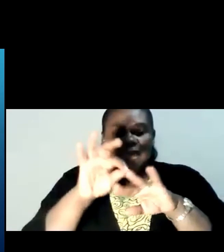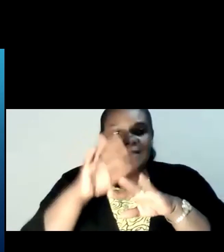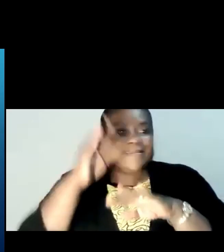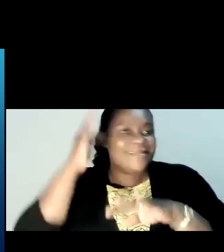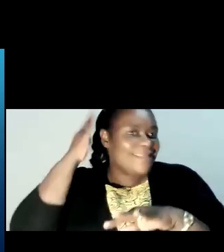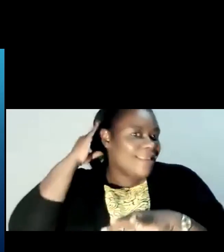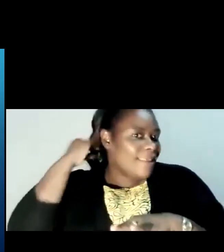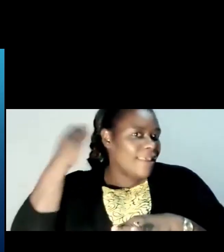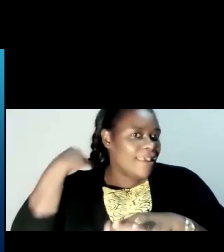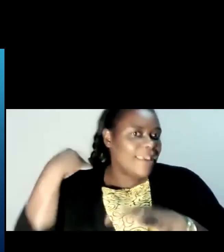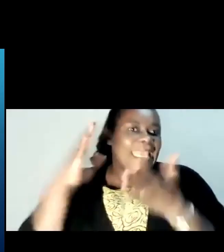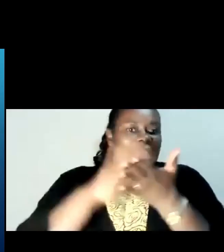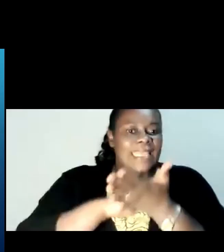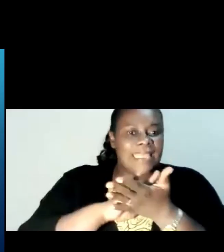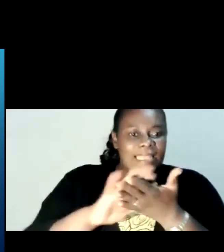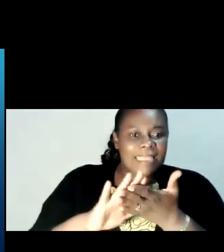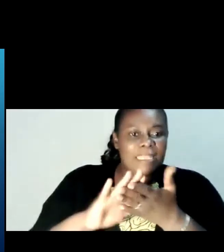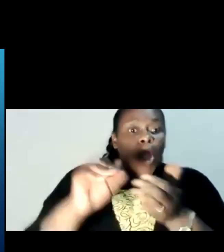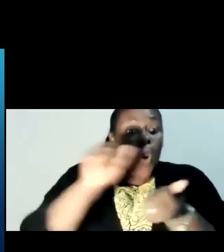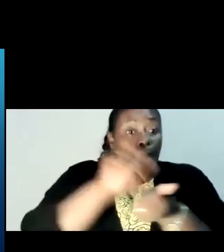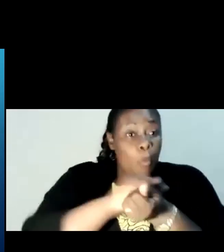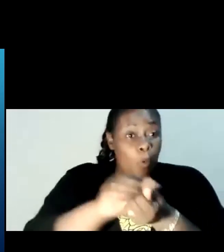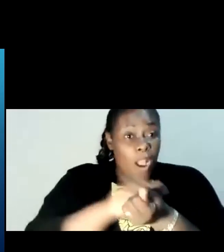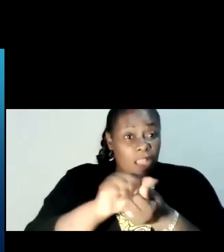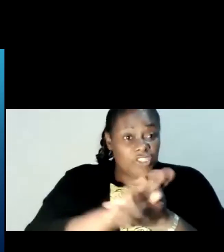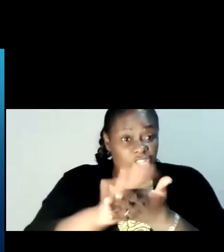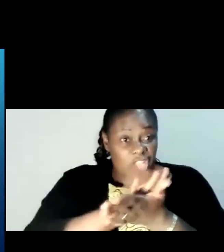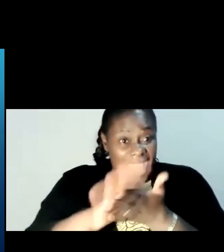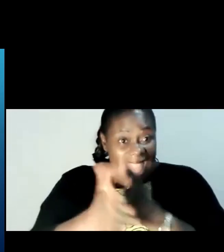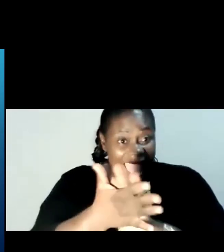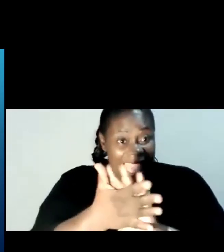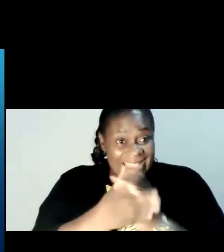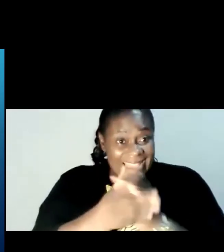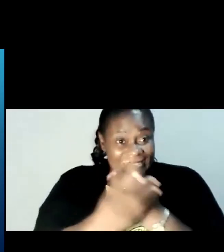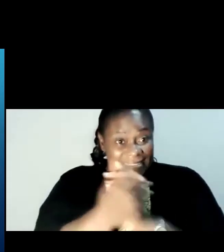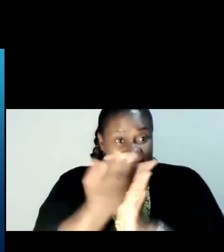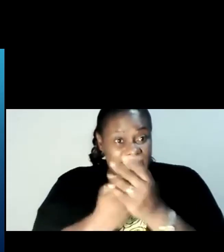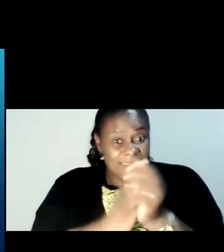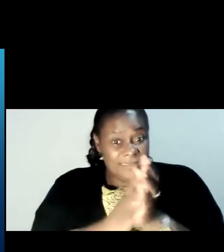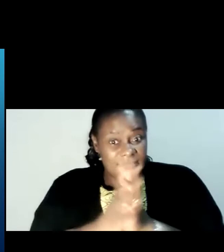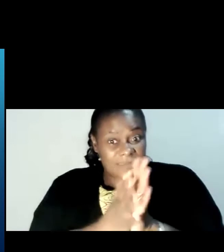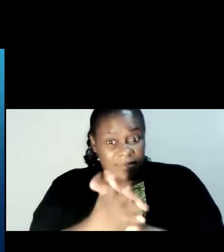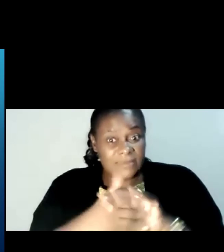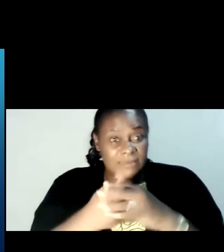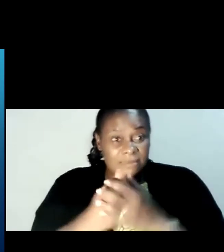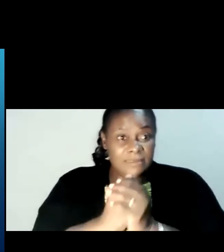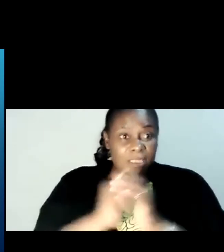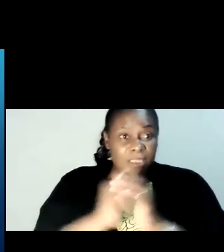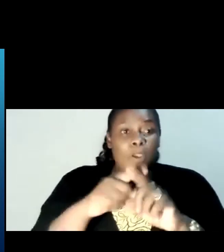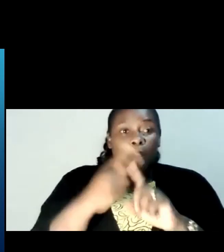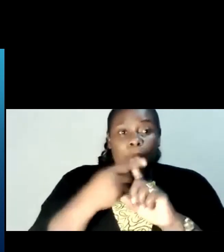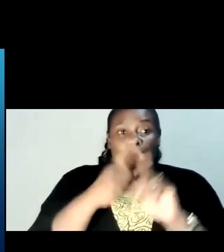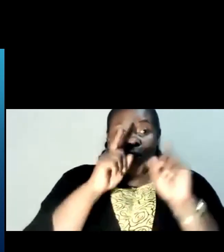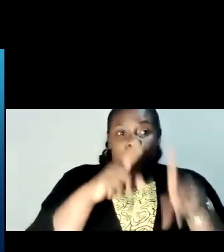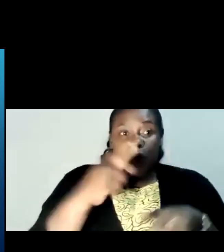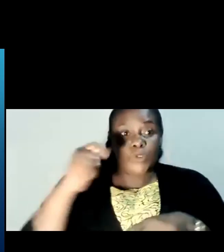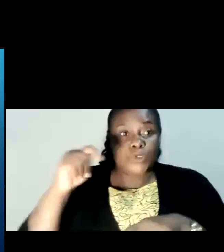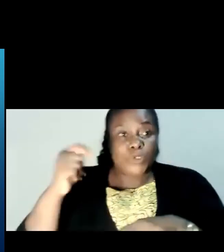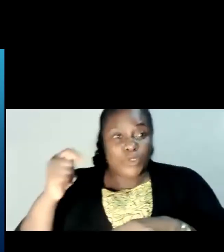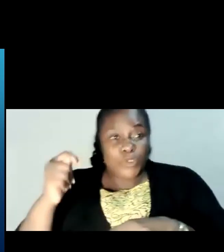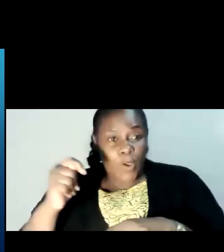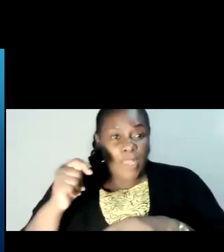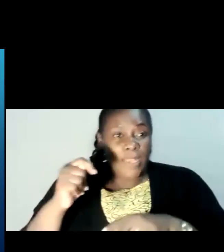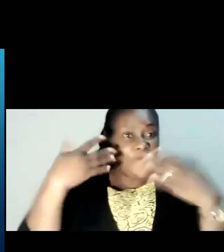hand washing is especially important, especially after using the bathroom, before preparing meals,